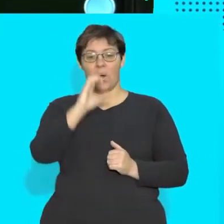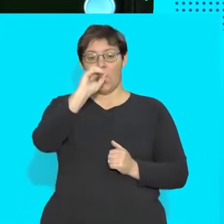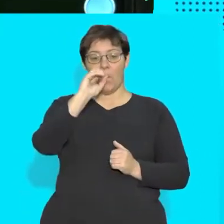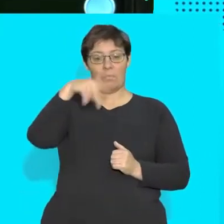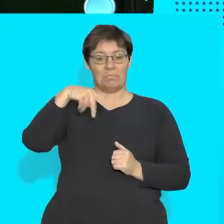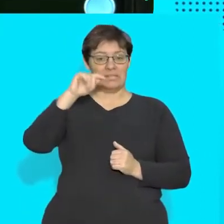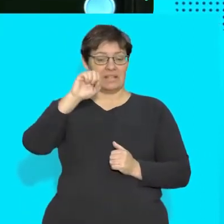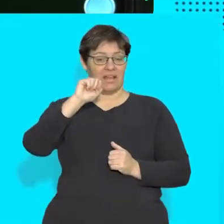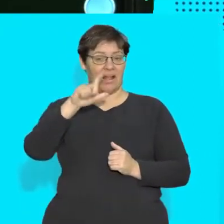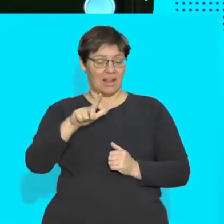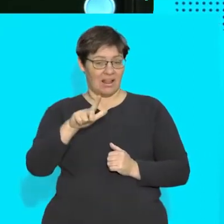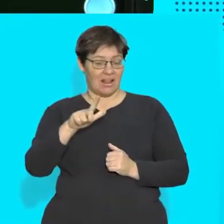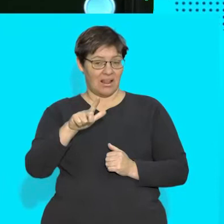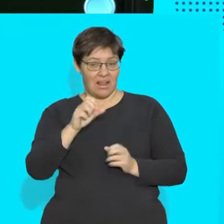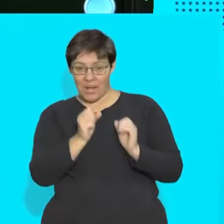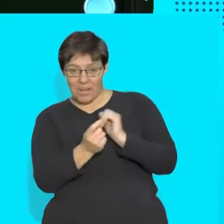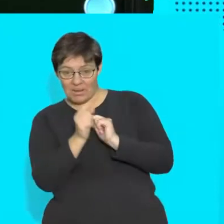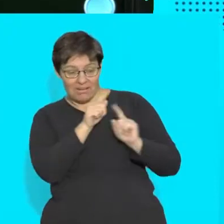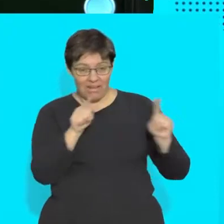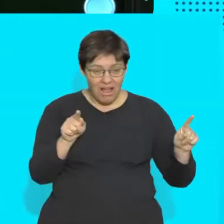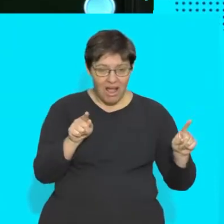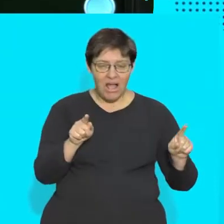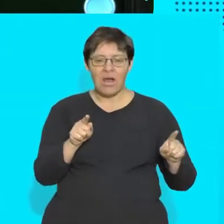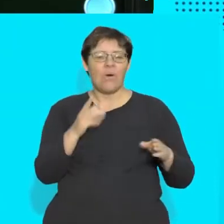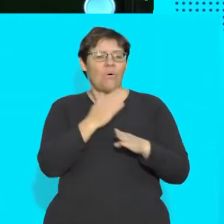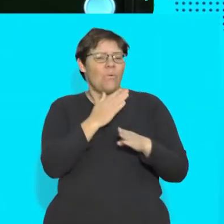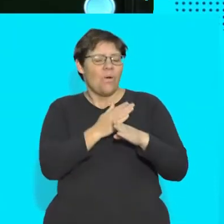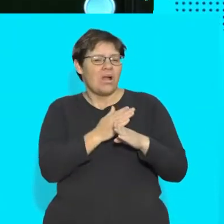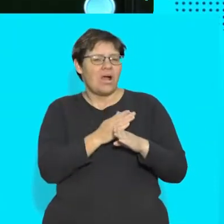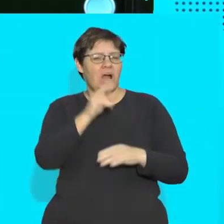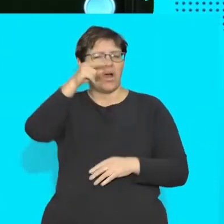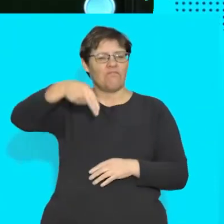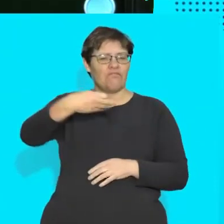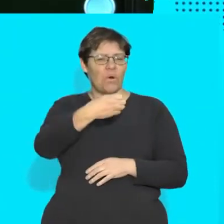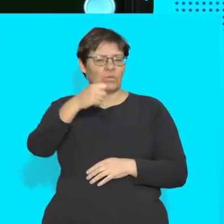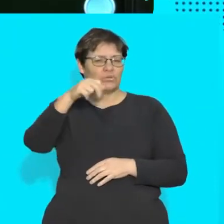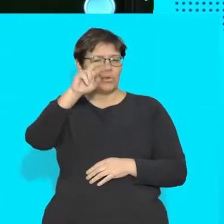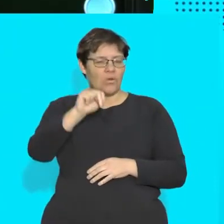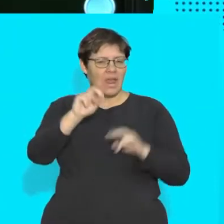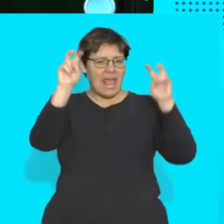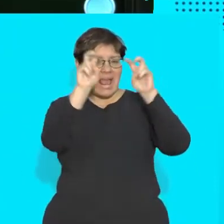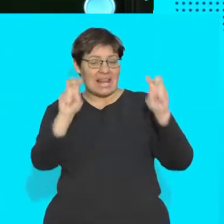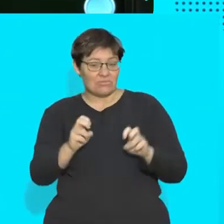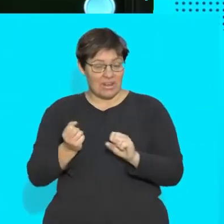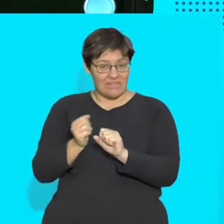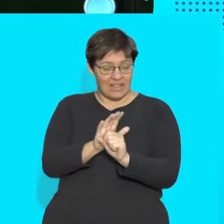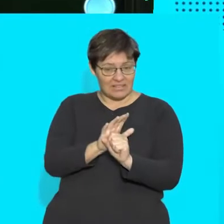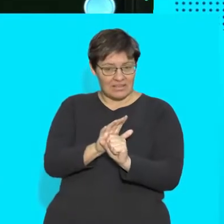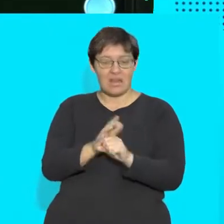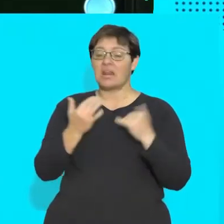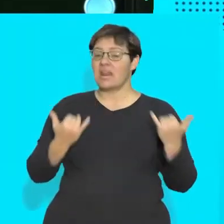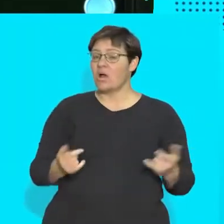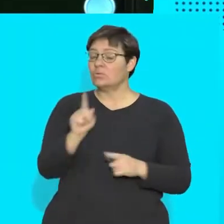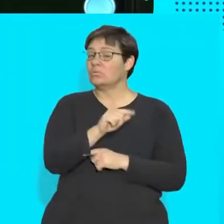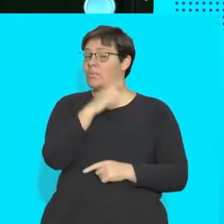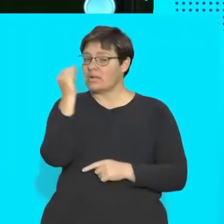phenomena, so it's part of the section of work with photoelectric effect, but we're looking at spectra. Spectra is the